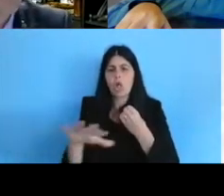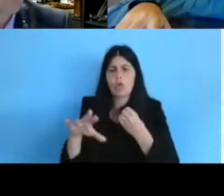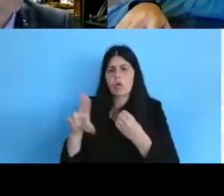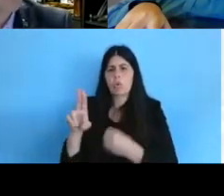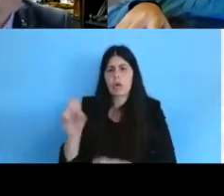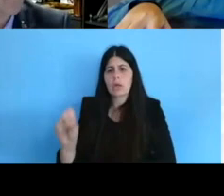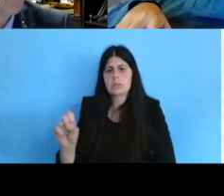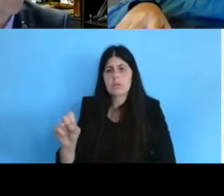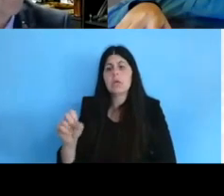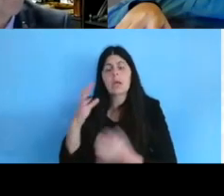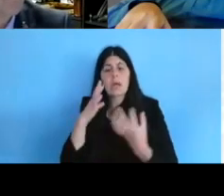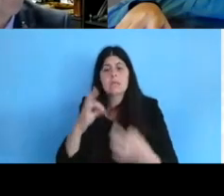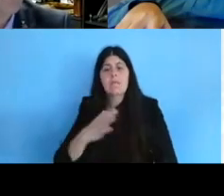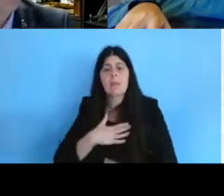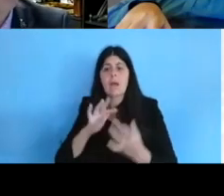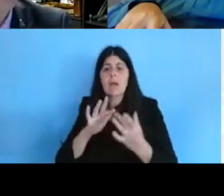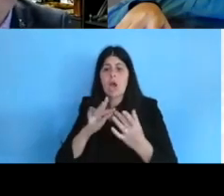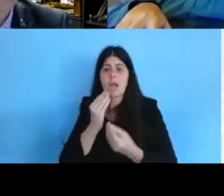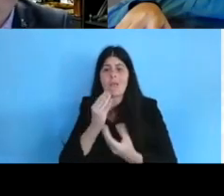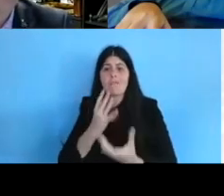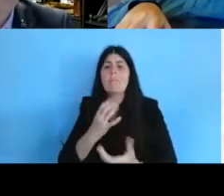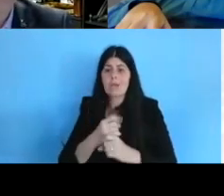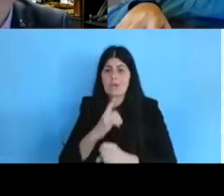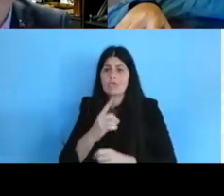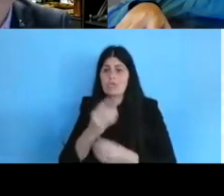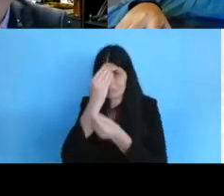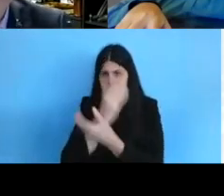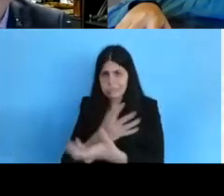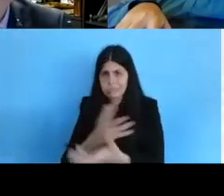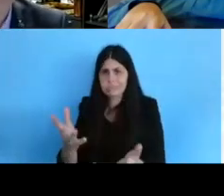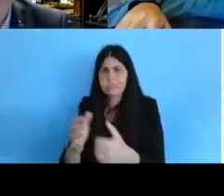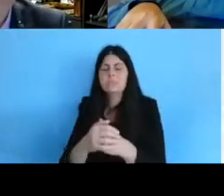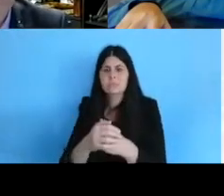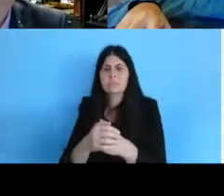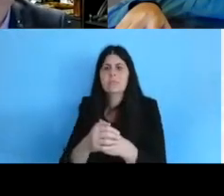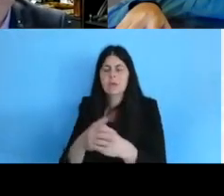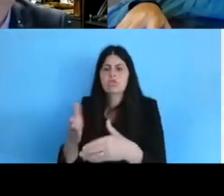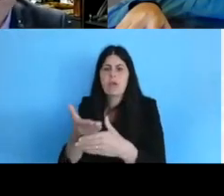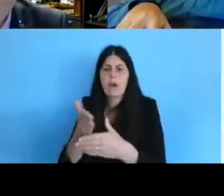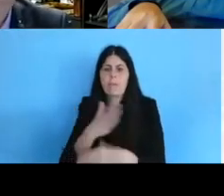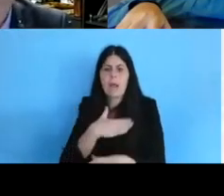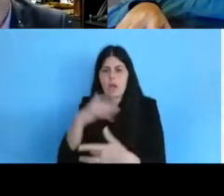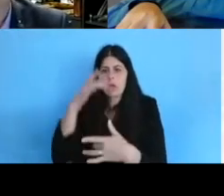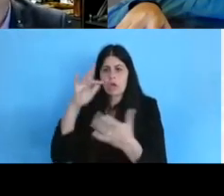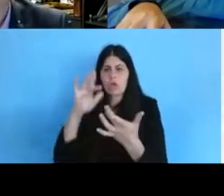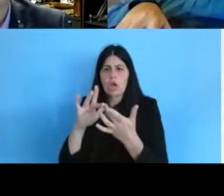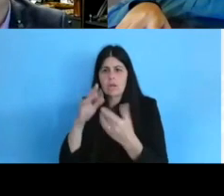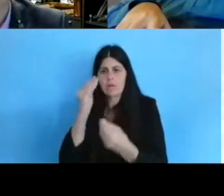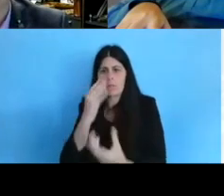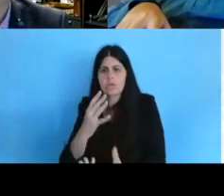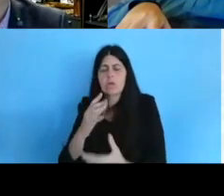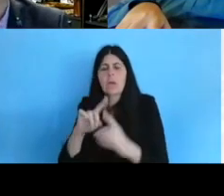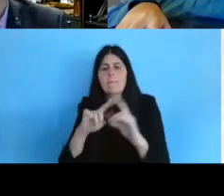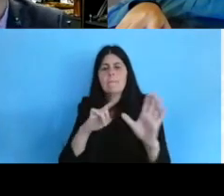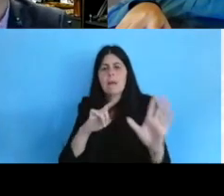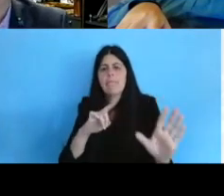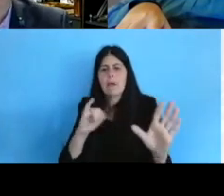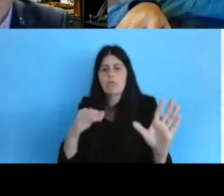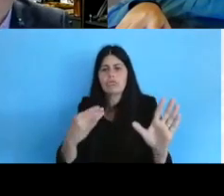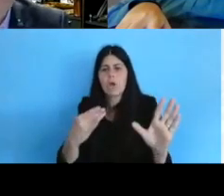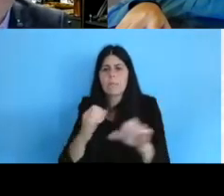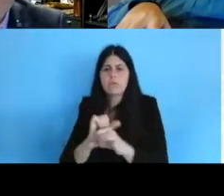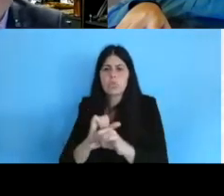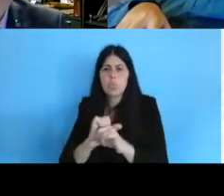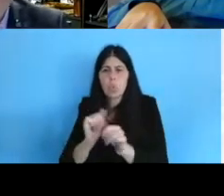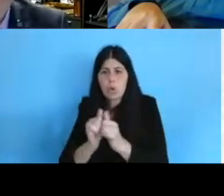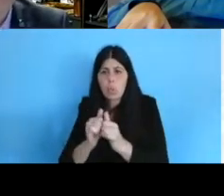contact information, we'll make sure we get that out there. But definitely that's their job, is to work with employers, connect